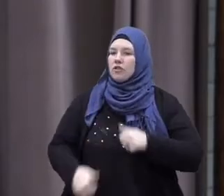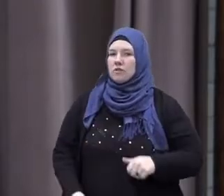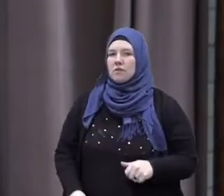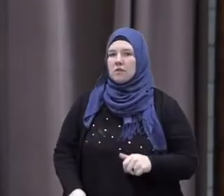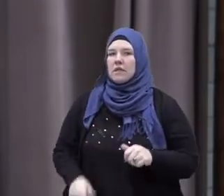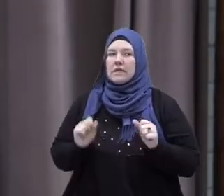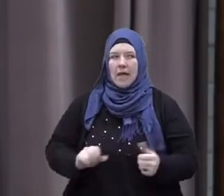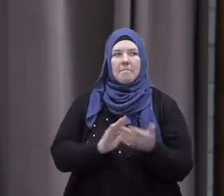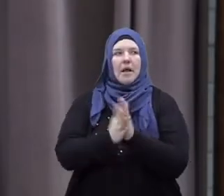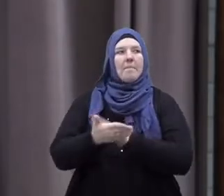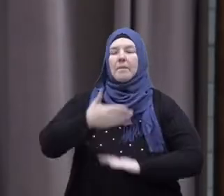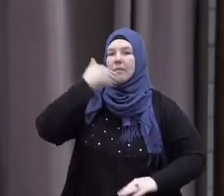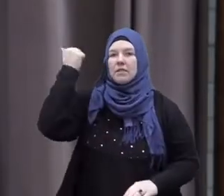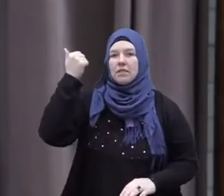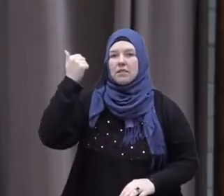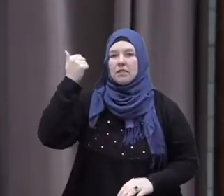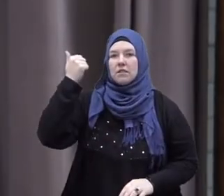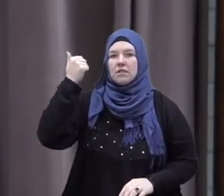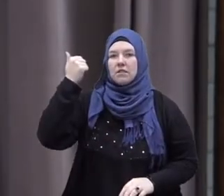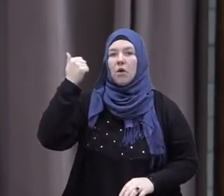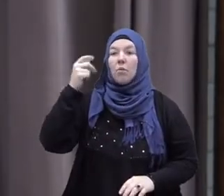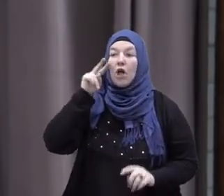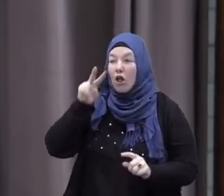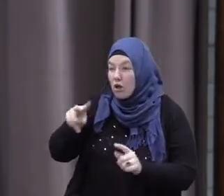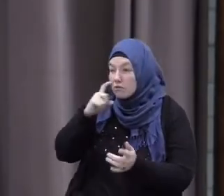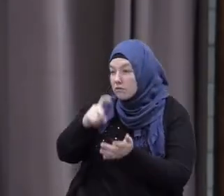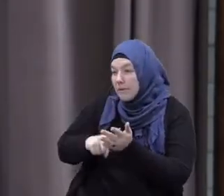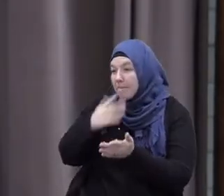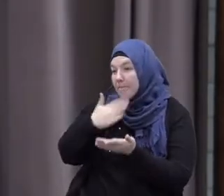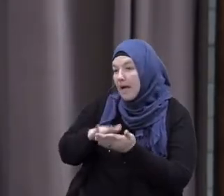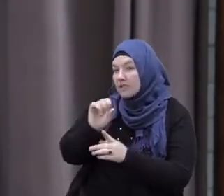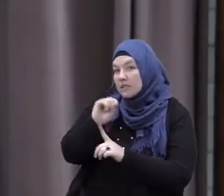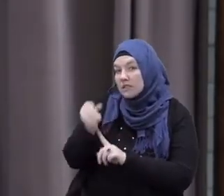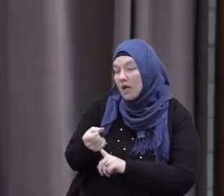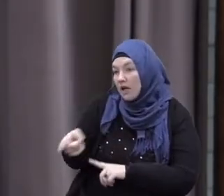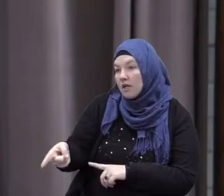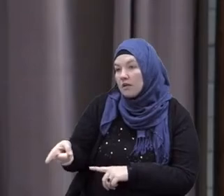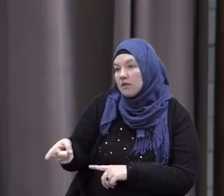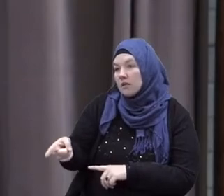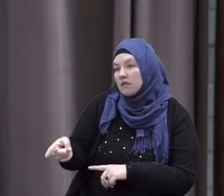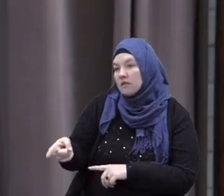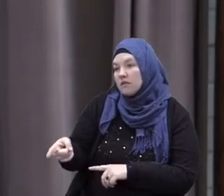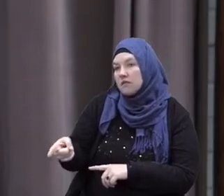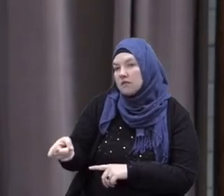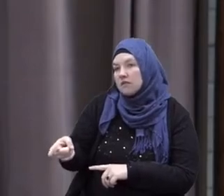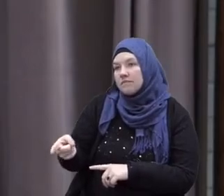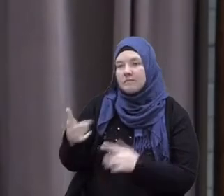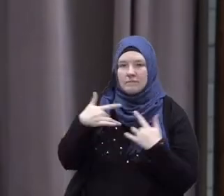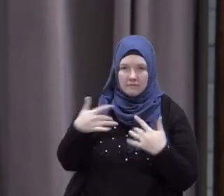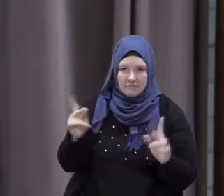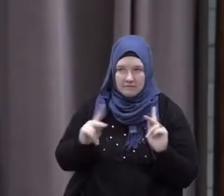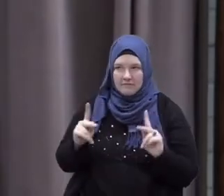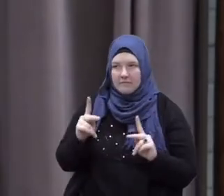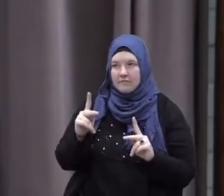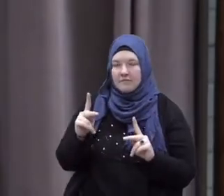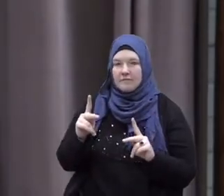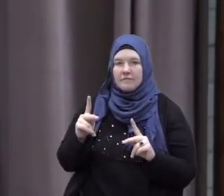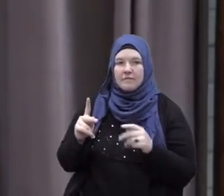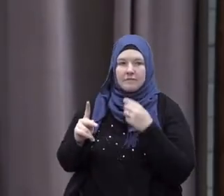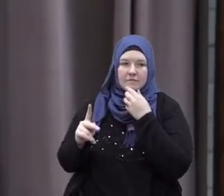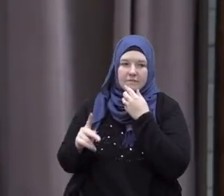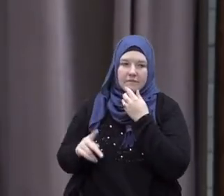we look at whatever is bad in the society, that, and this is the rule we follow. If it is